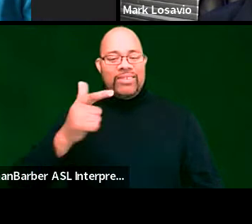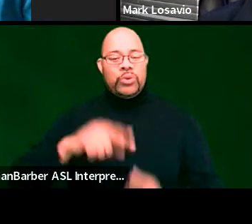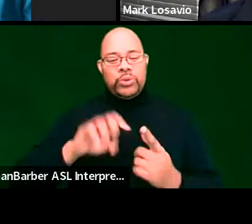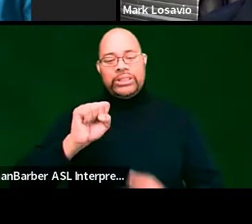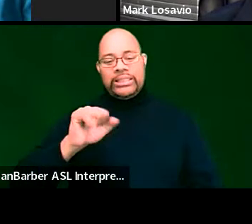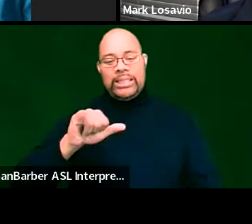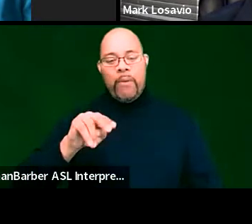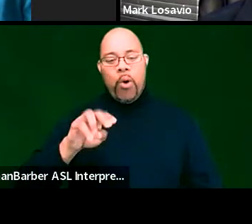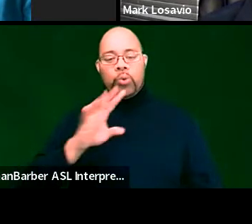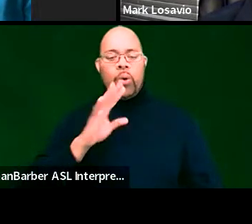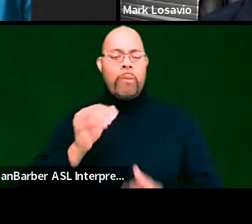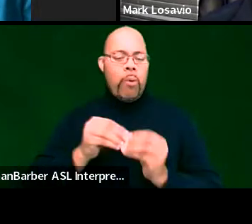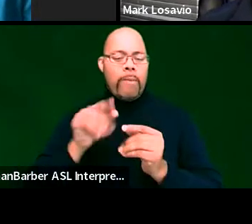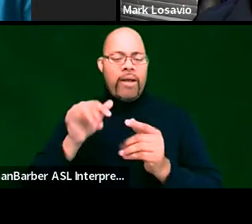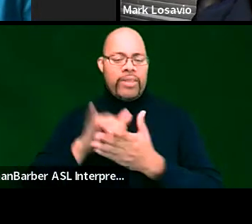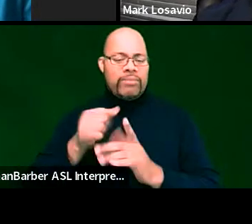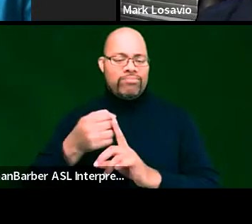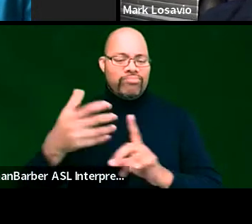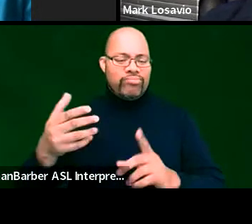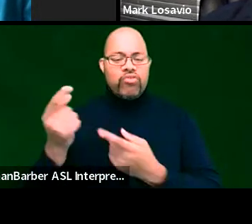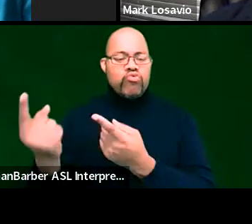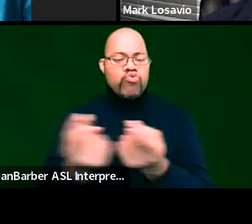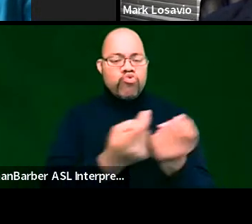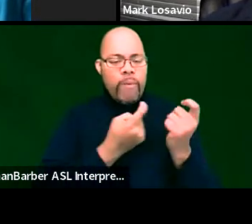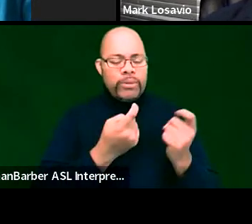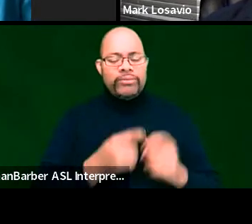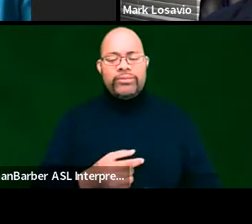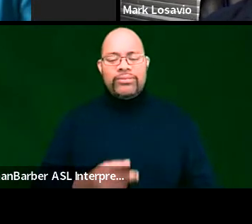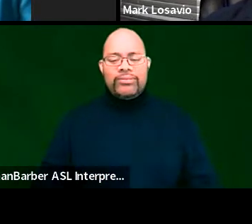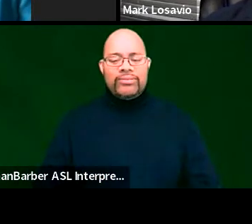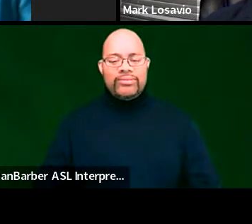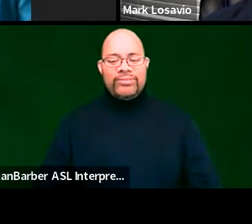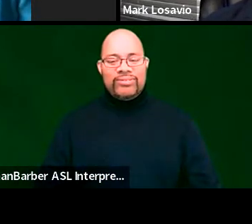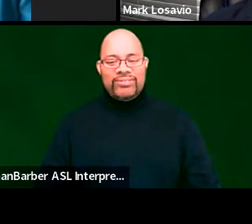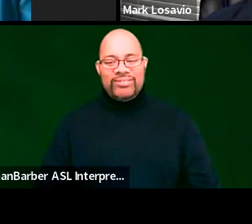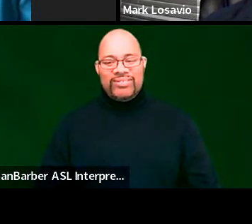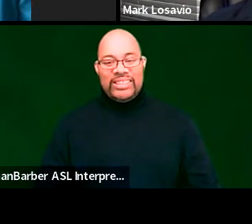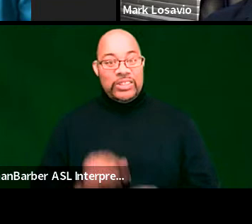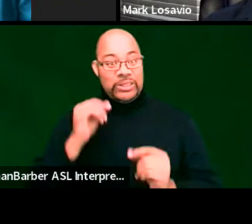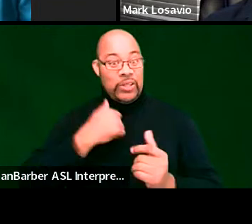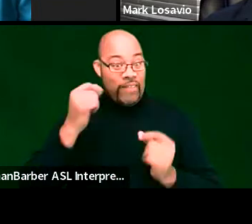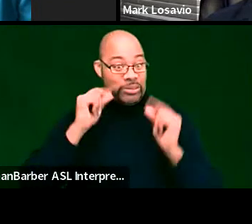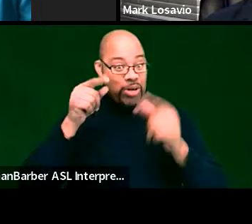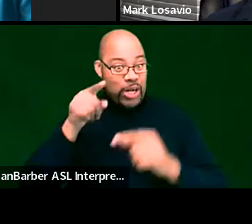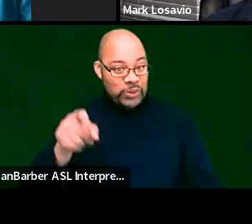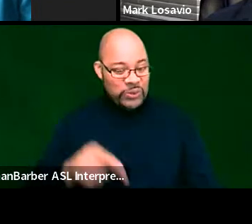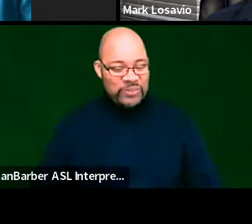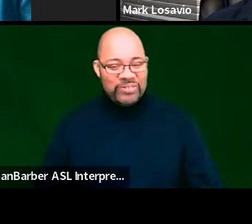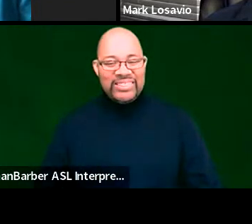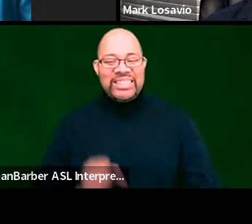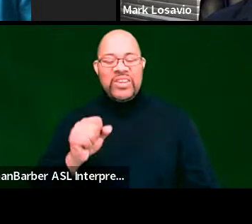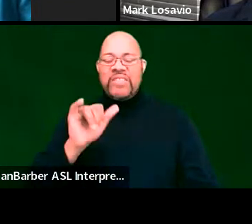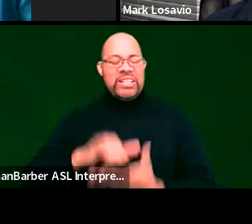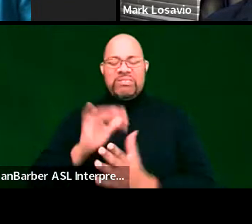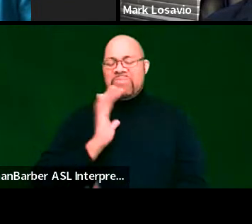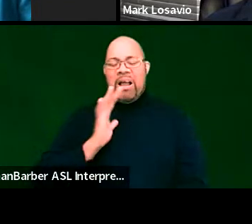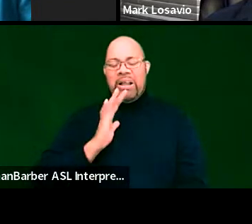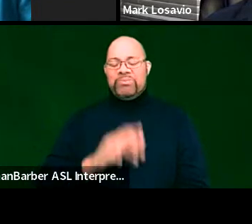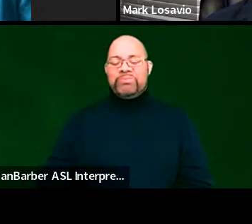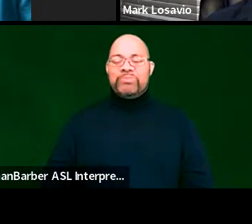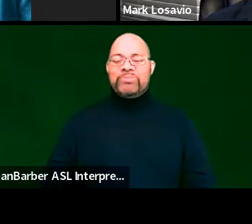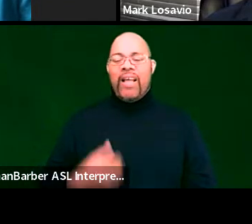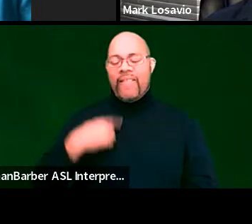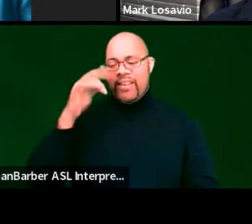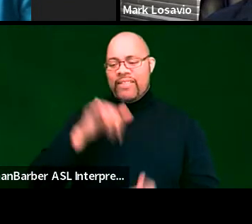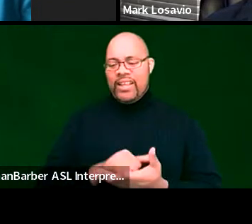talk a little bit more about that sort of recruitment in there. Sorry if I surprised you, Symone. Yeah, no, that's fine. I